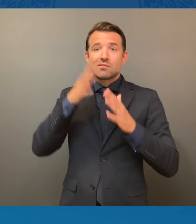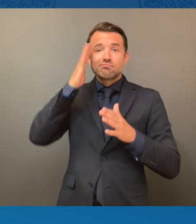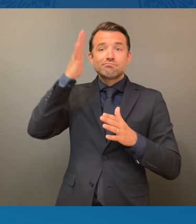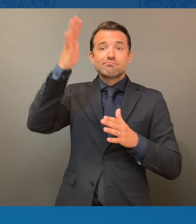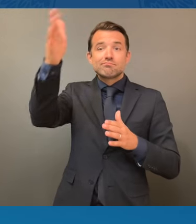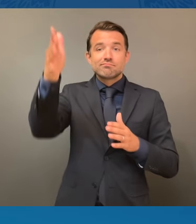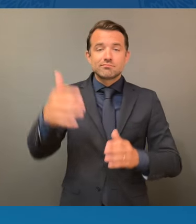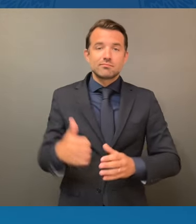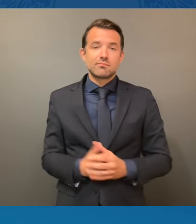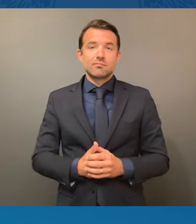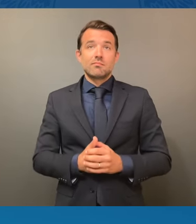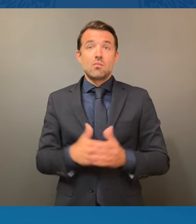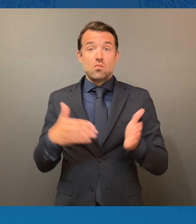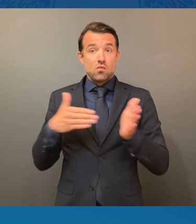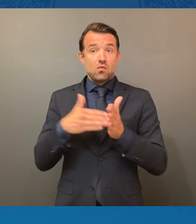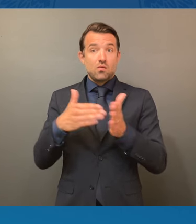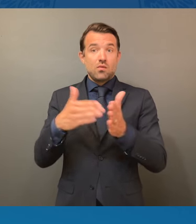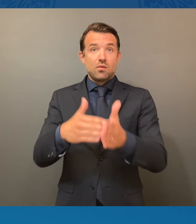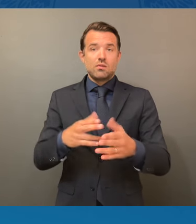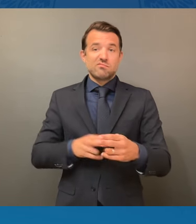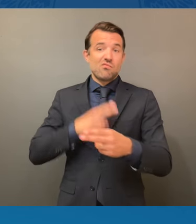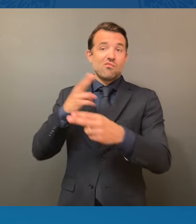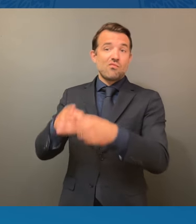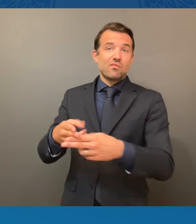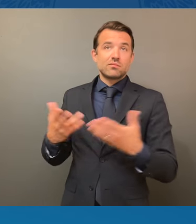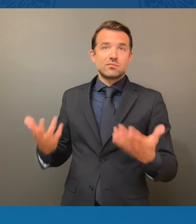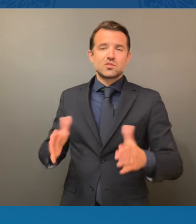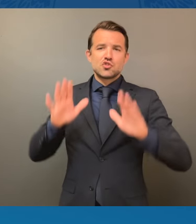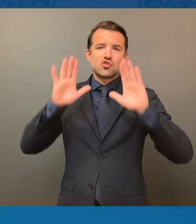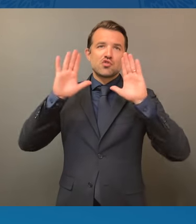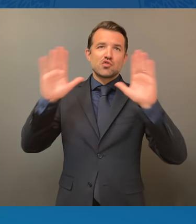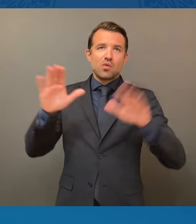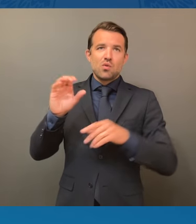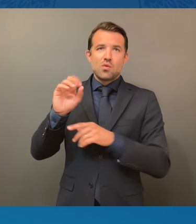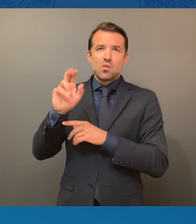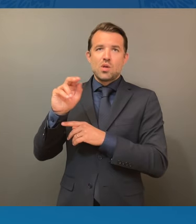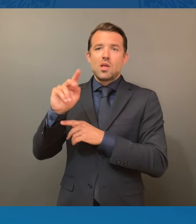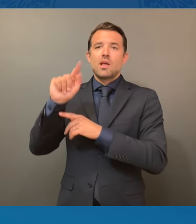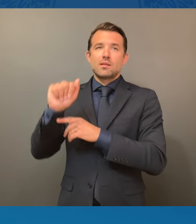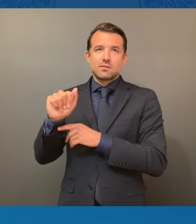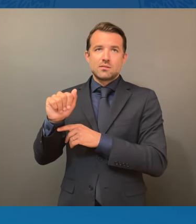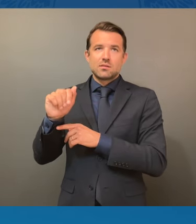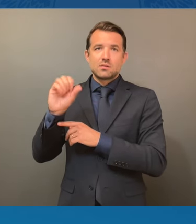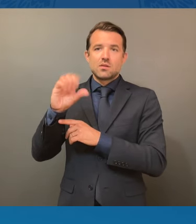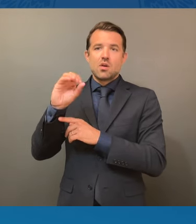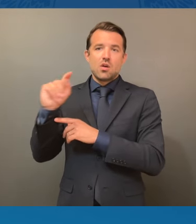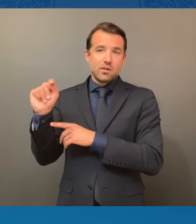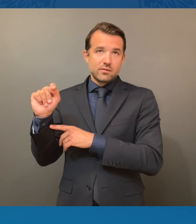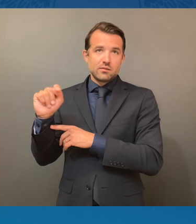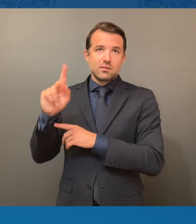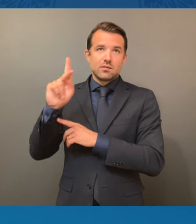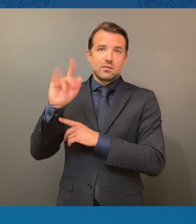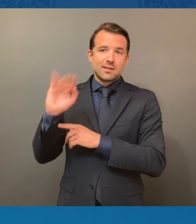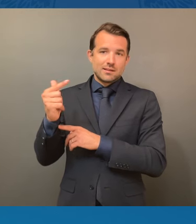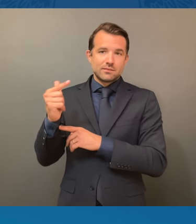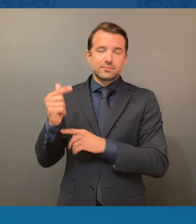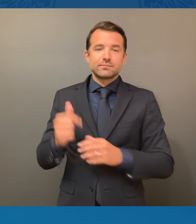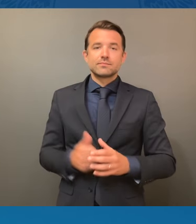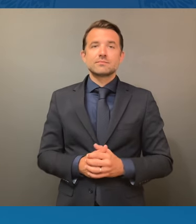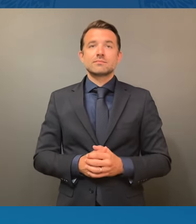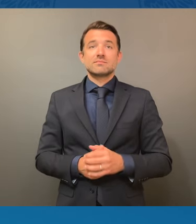her, the great Coretta Scott King, who joined the NAACP as a young college student, once said, "The freedom must